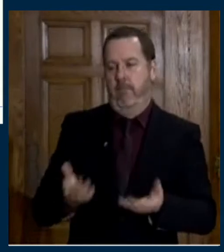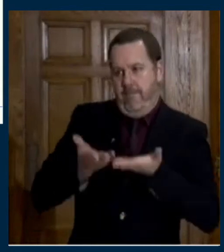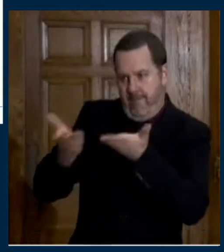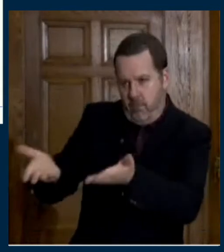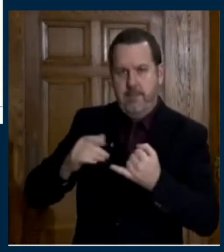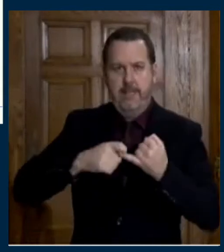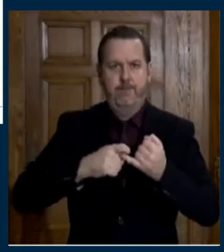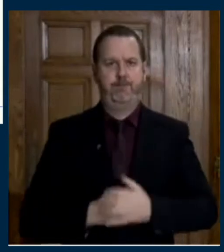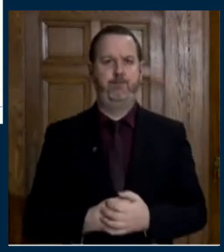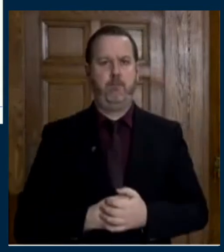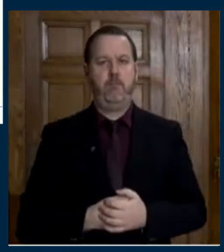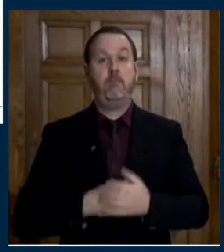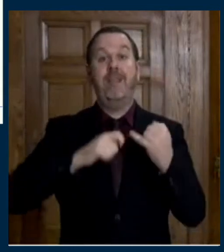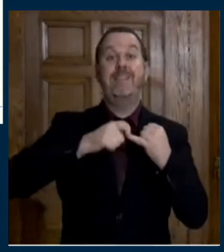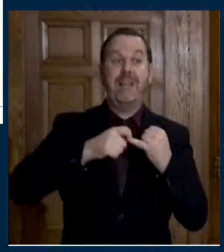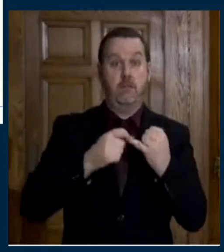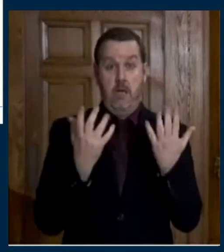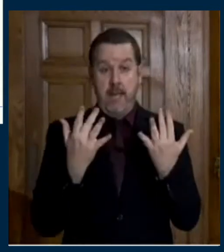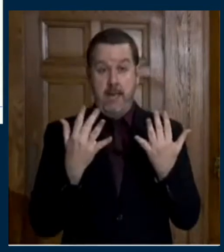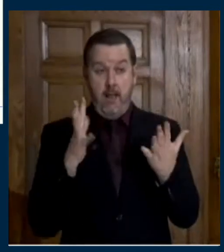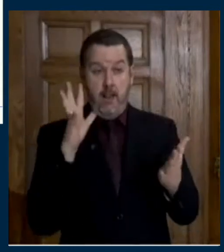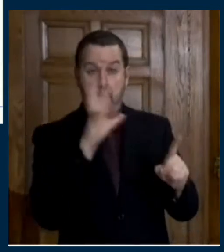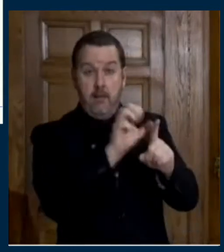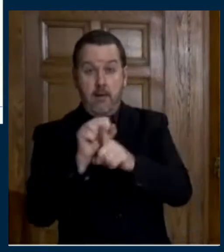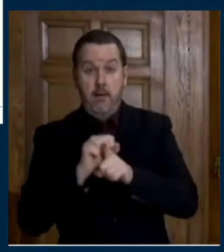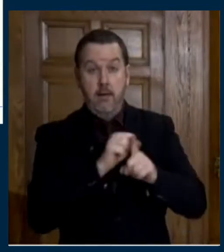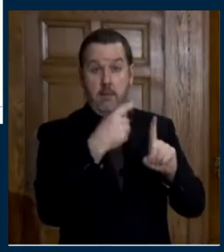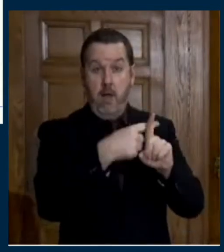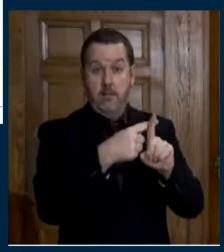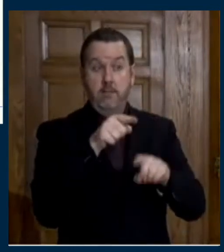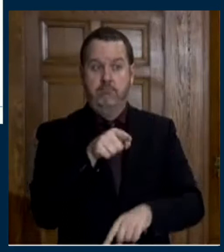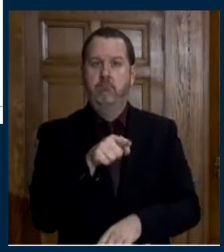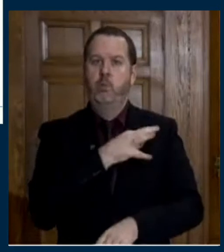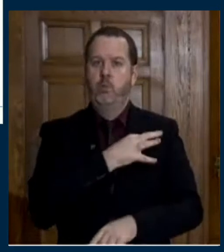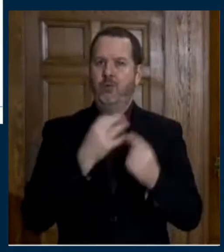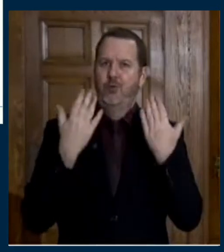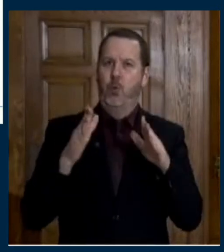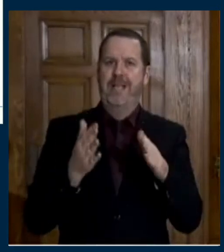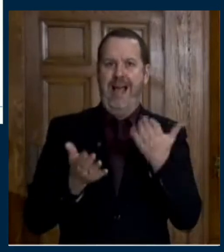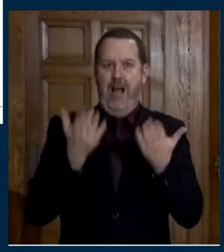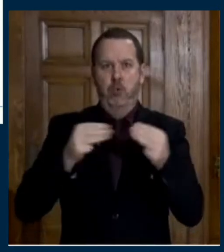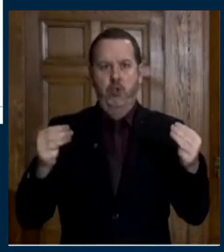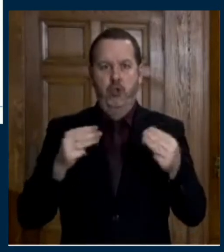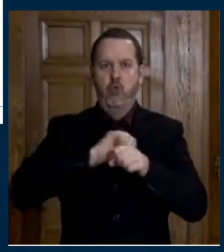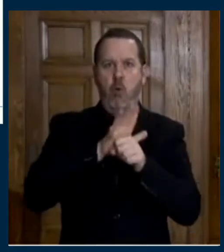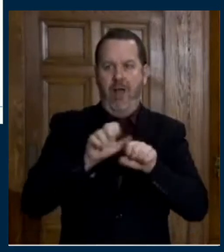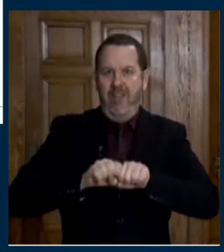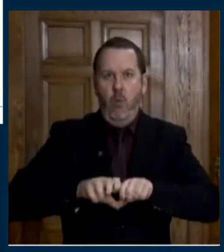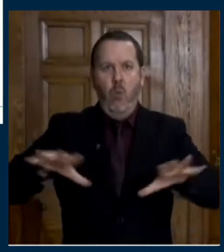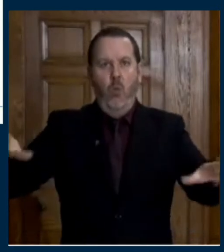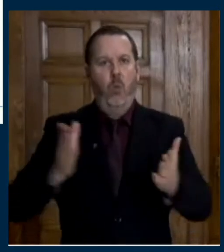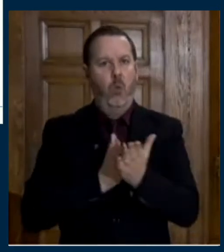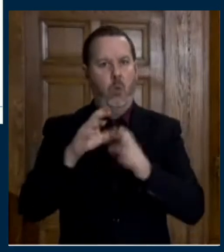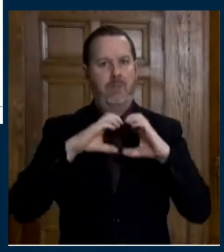Test positivity is an important indicator of the extent of community transmission, and as for the number of cases,